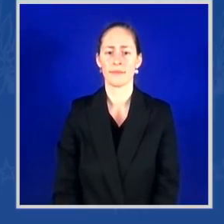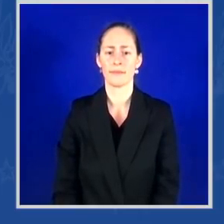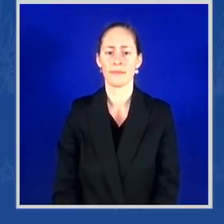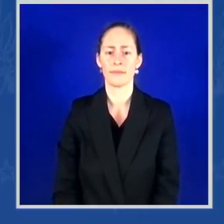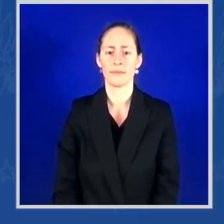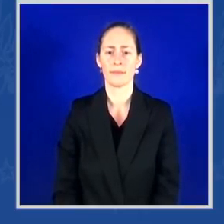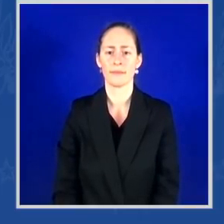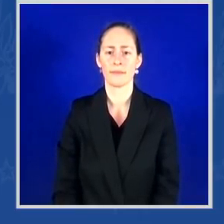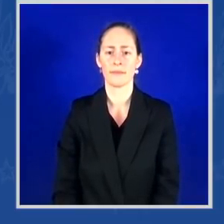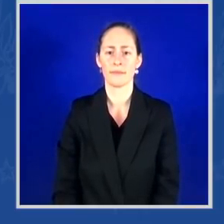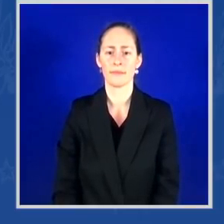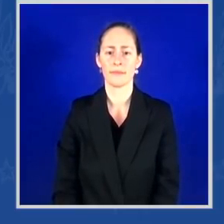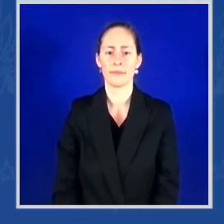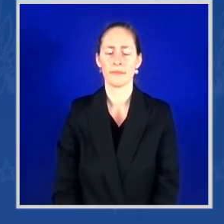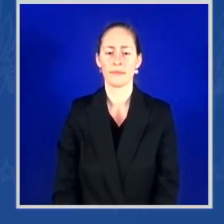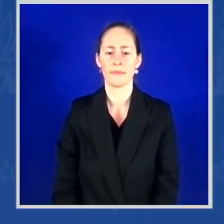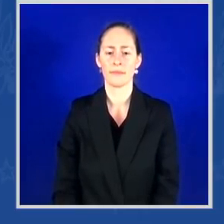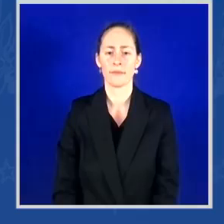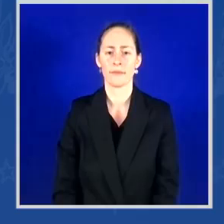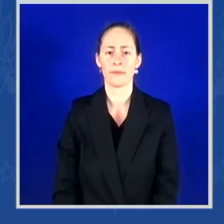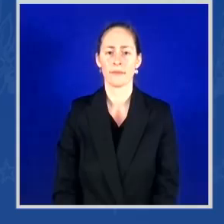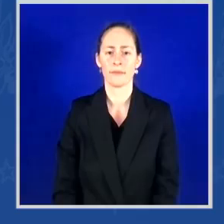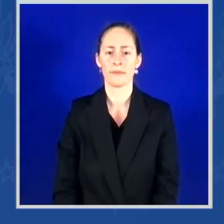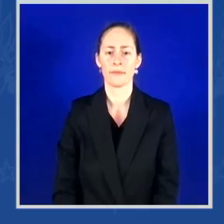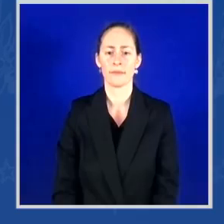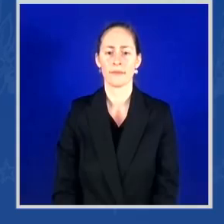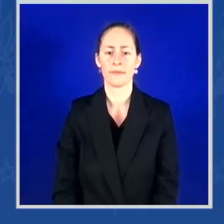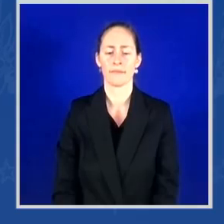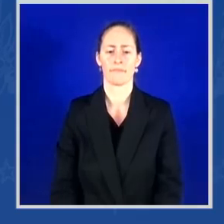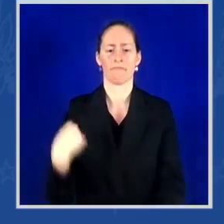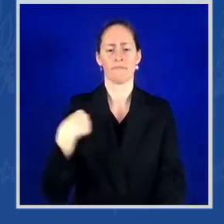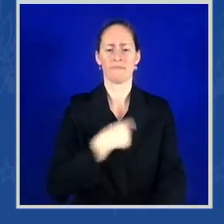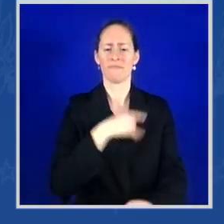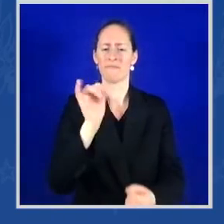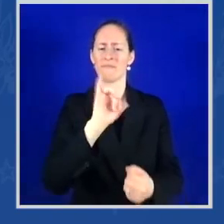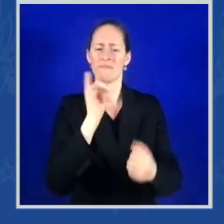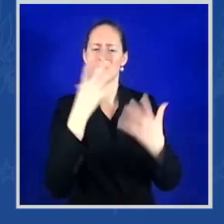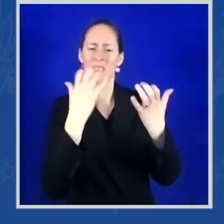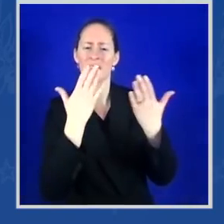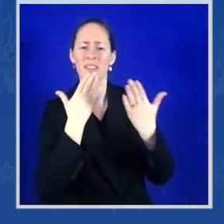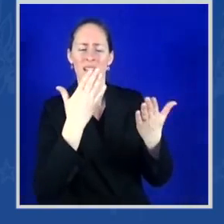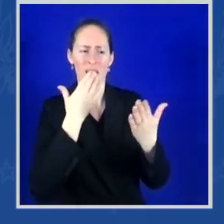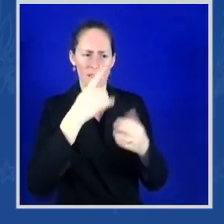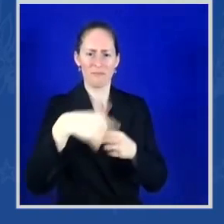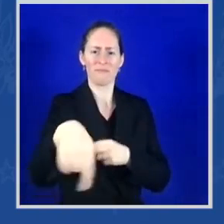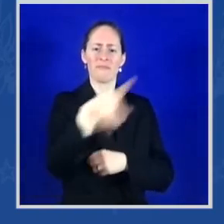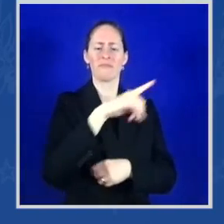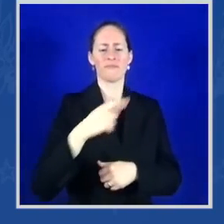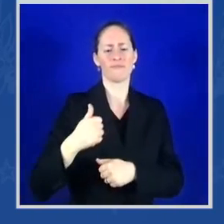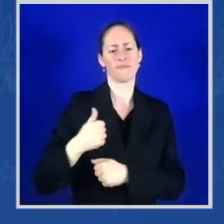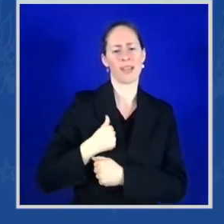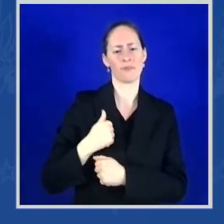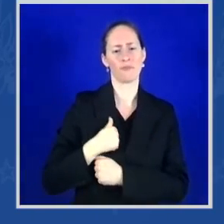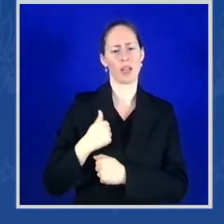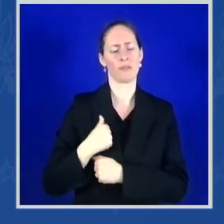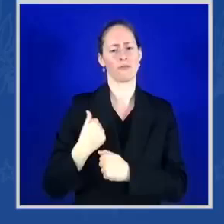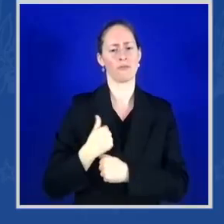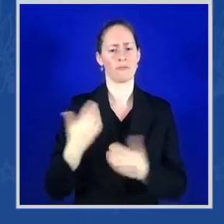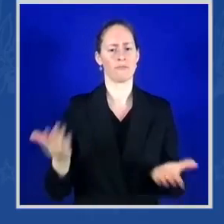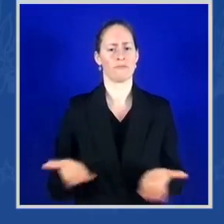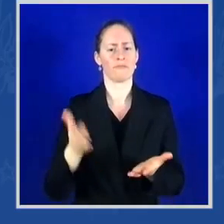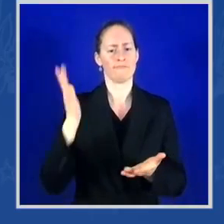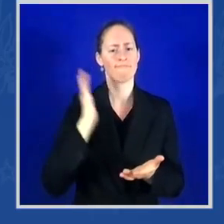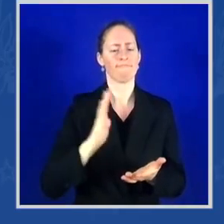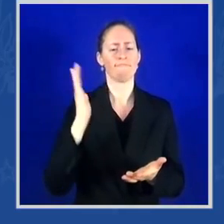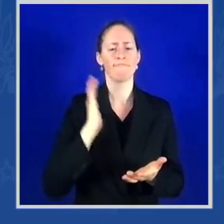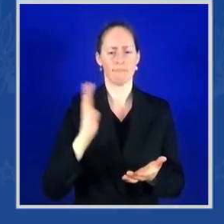I also want to thank the staff at the Delaware Veterans Home. Over 15 months of this pandemic,